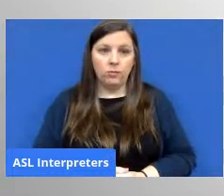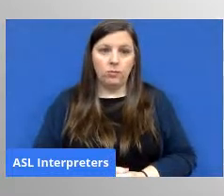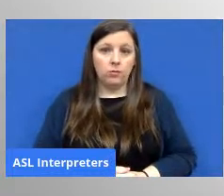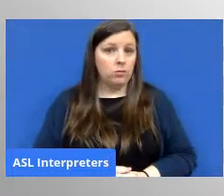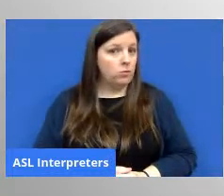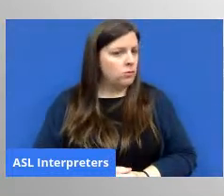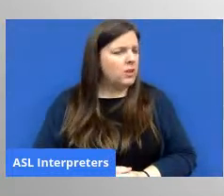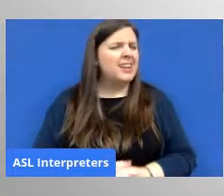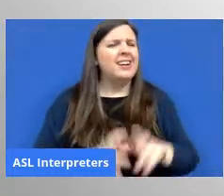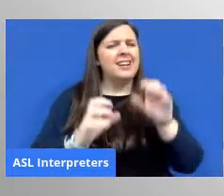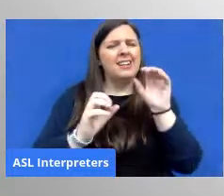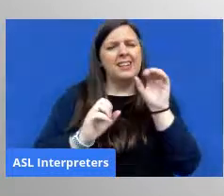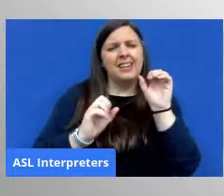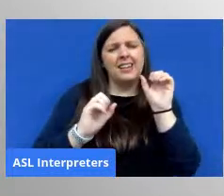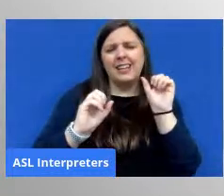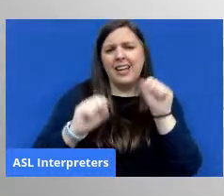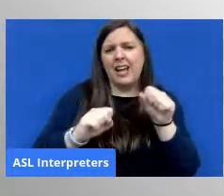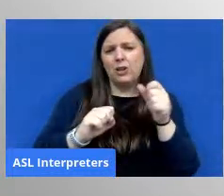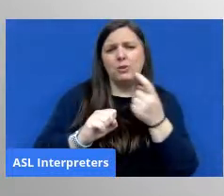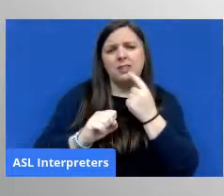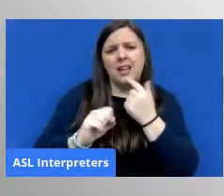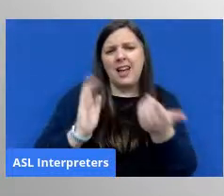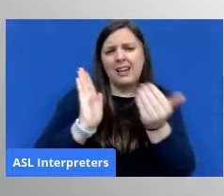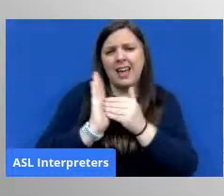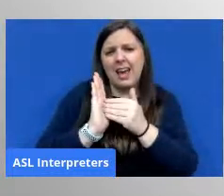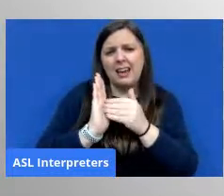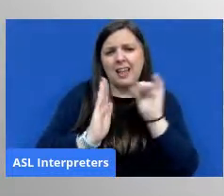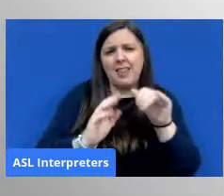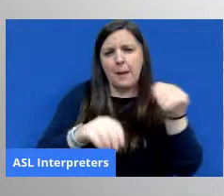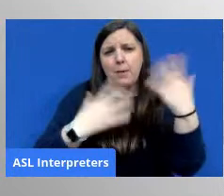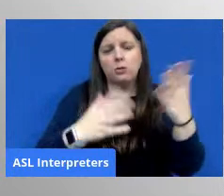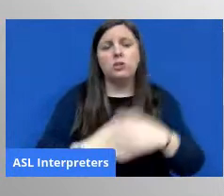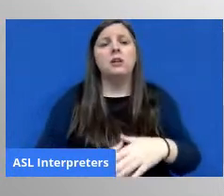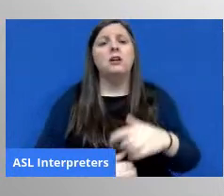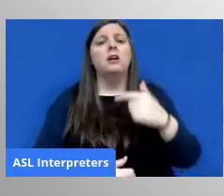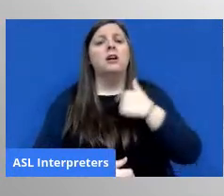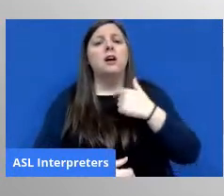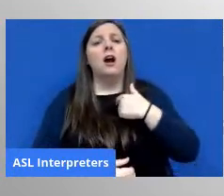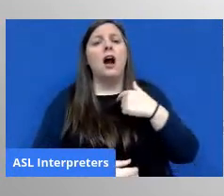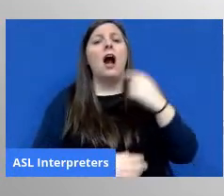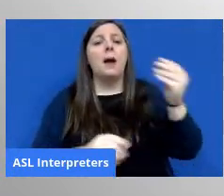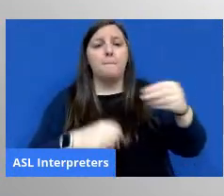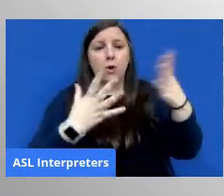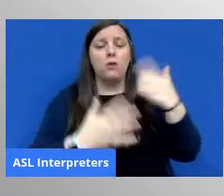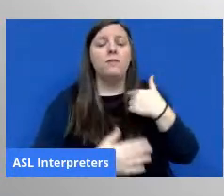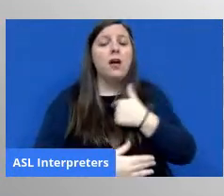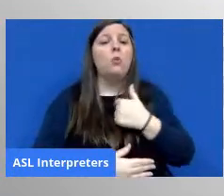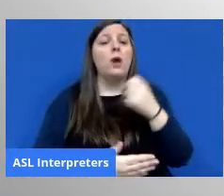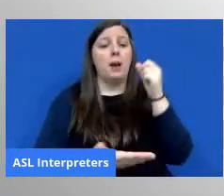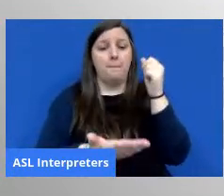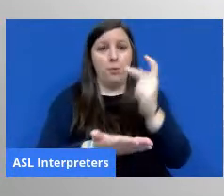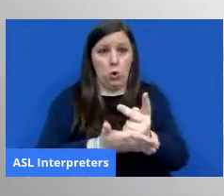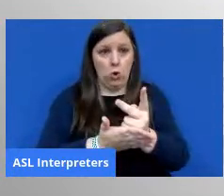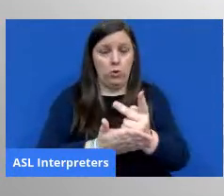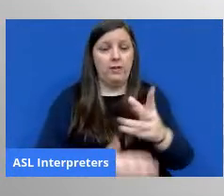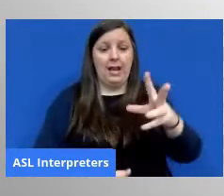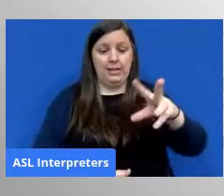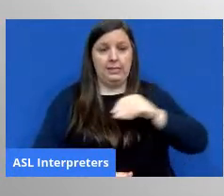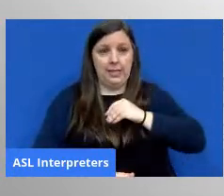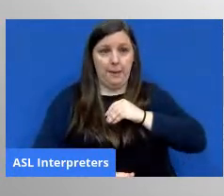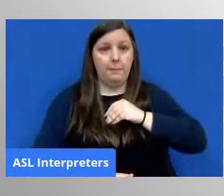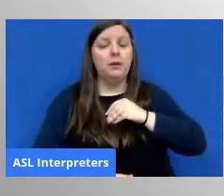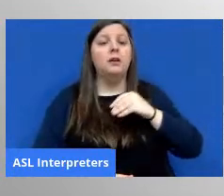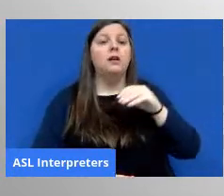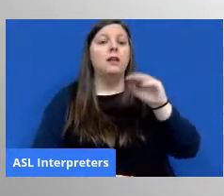Can you please repeat that motion? I move that we approve and accept the MOU